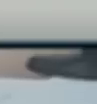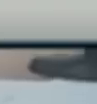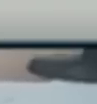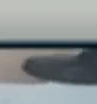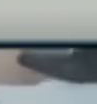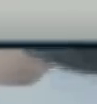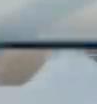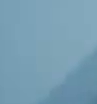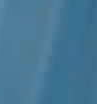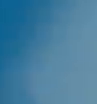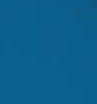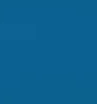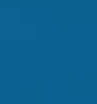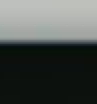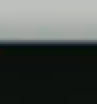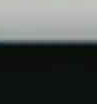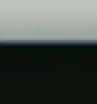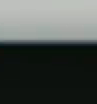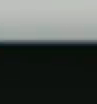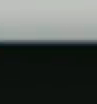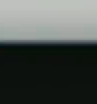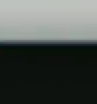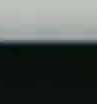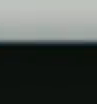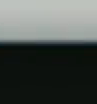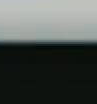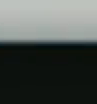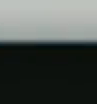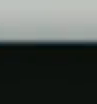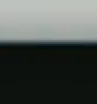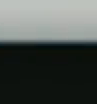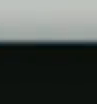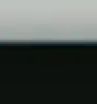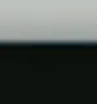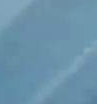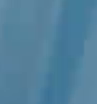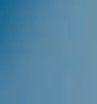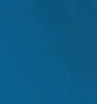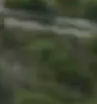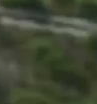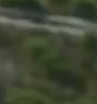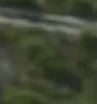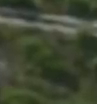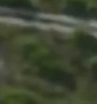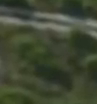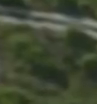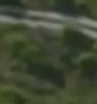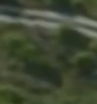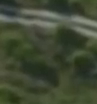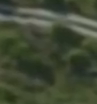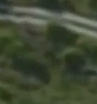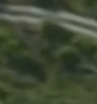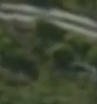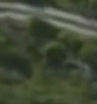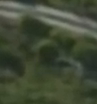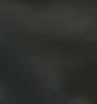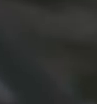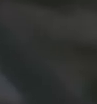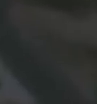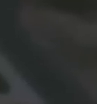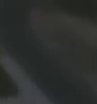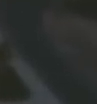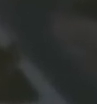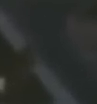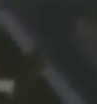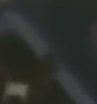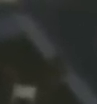East recognized. And the search is on for a missing teen. The Bahamas Tonight Northern